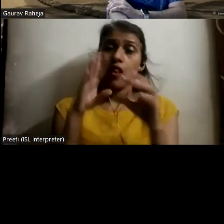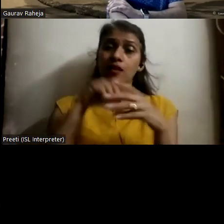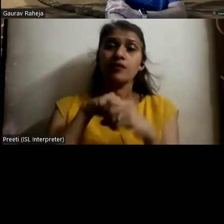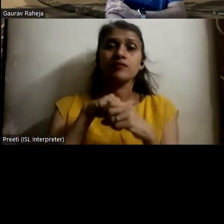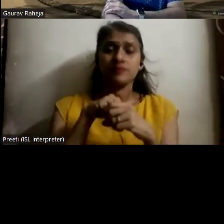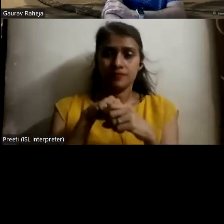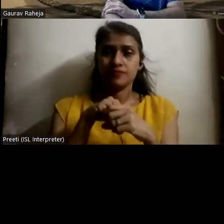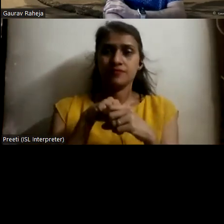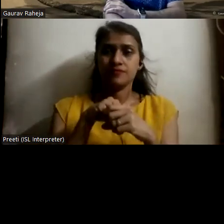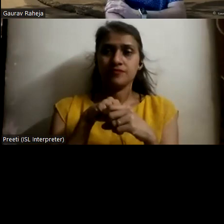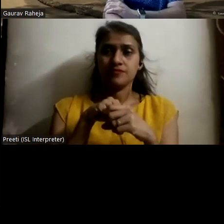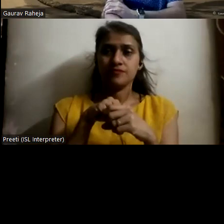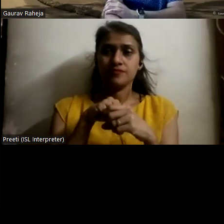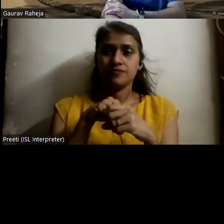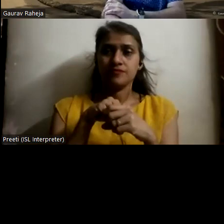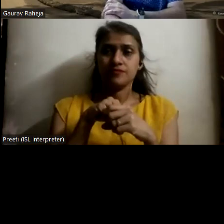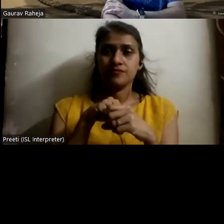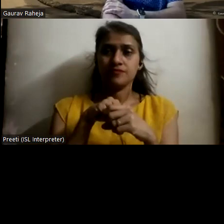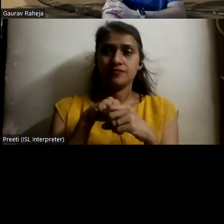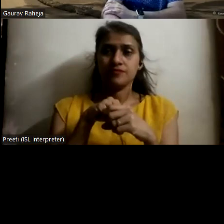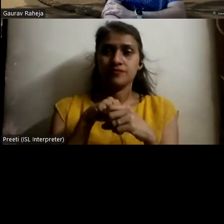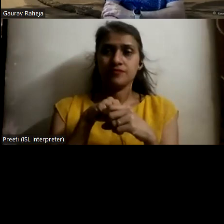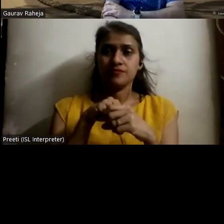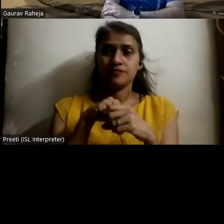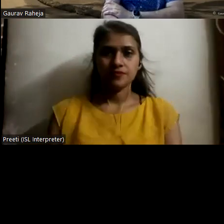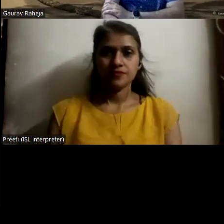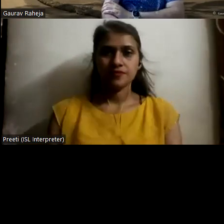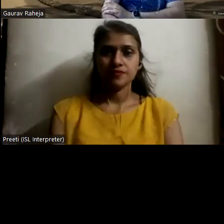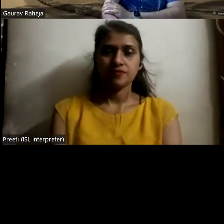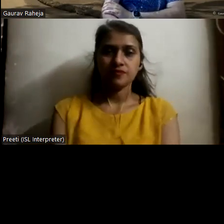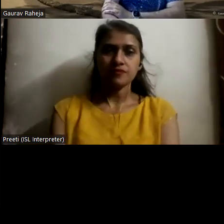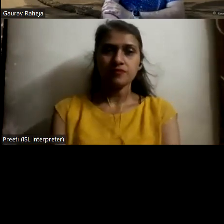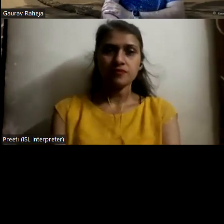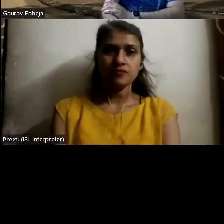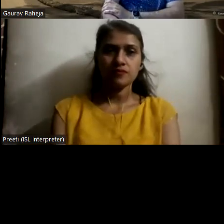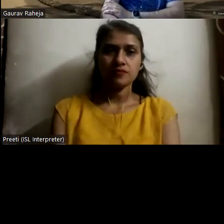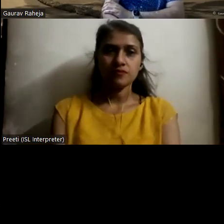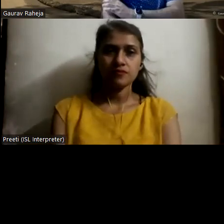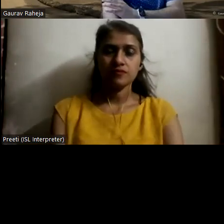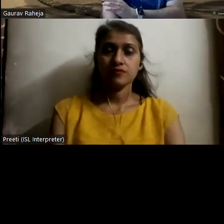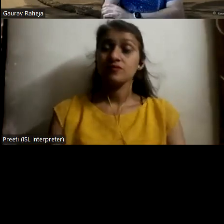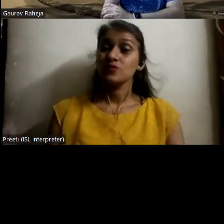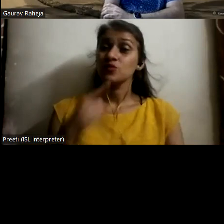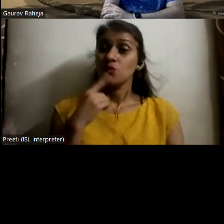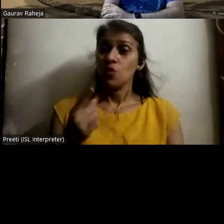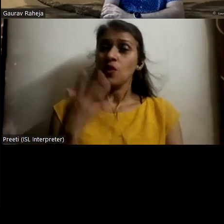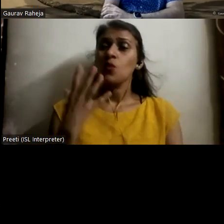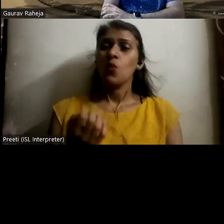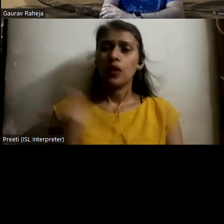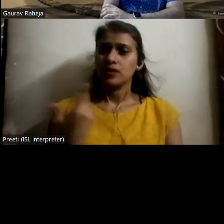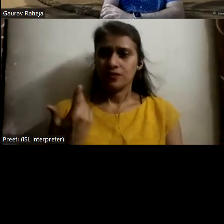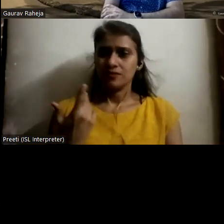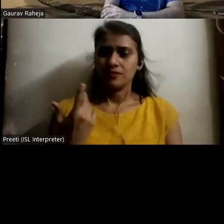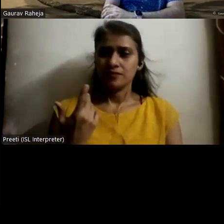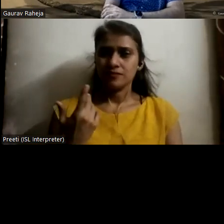here, if you have to talk about universal design and reasonable accommodation, it is what I'm trying to say is most often